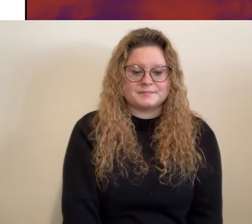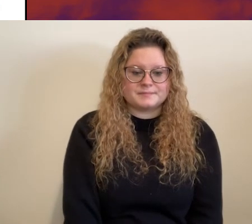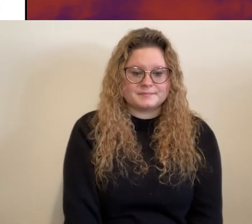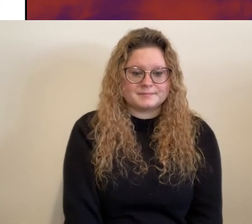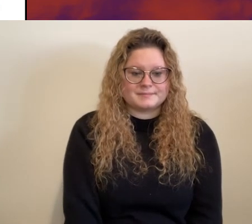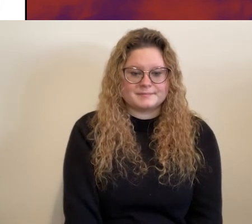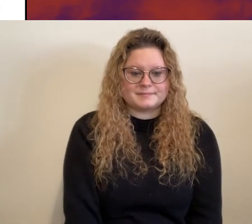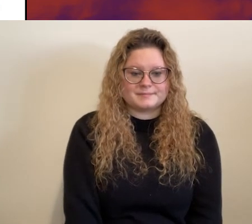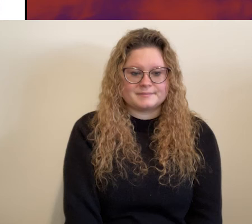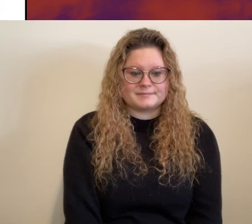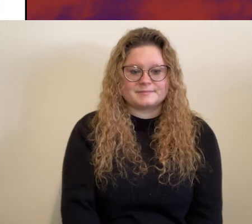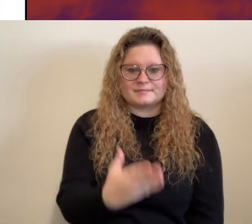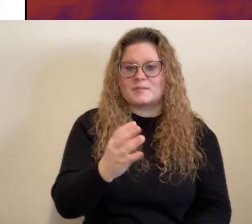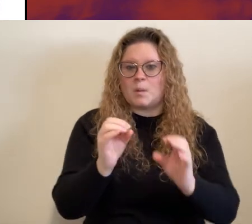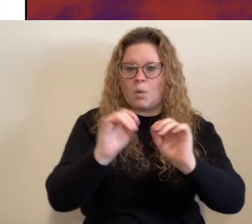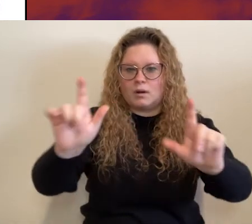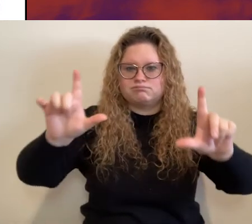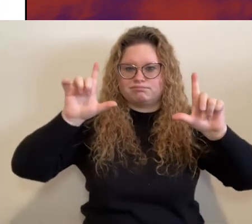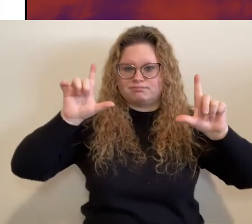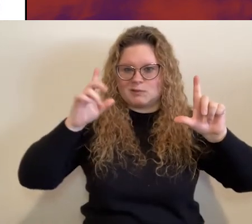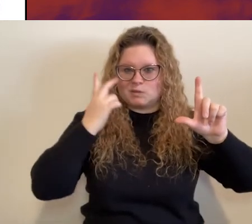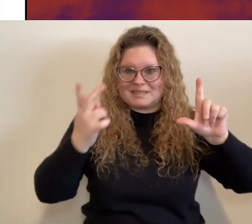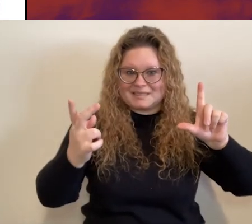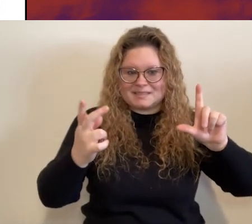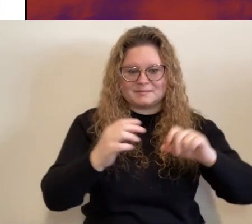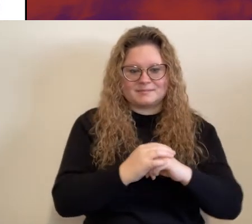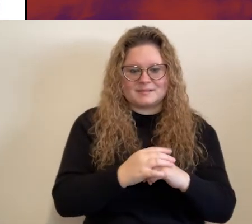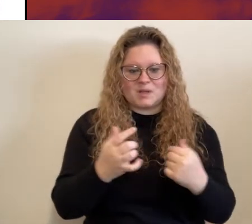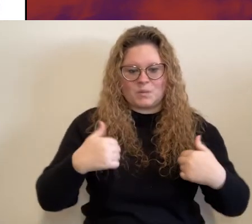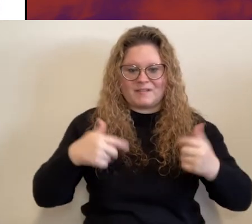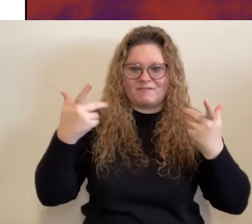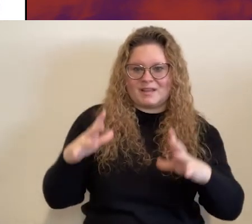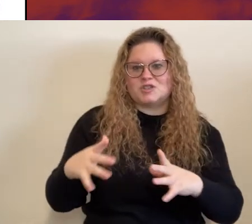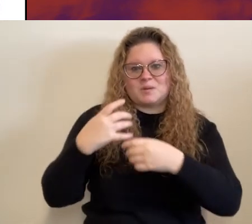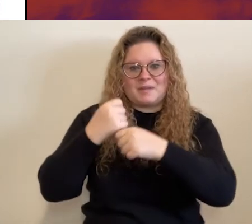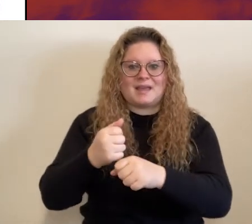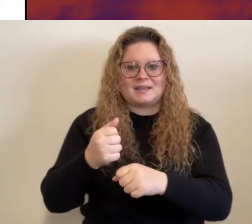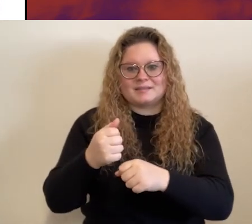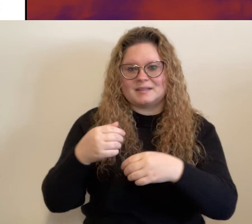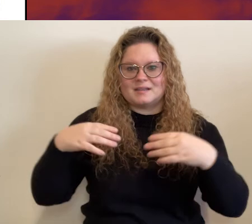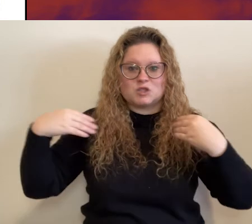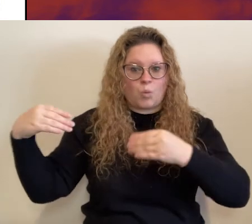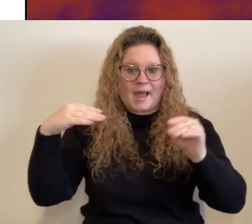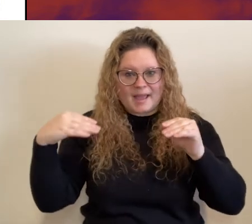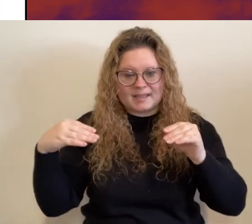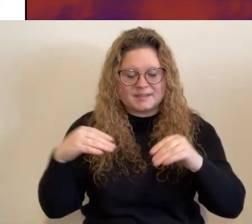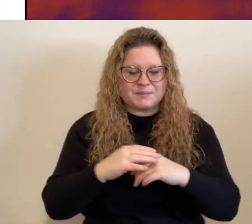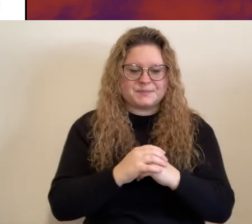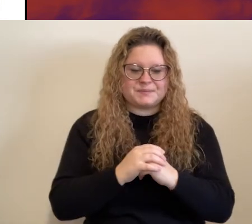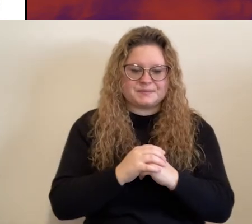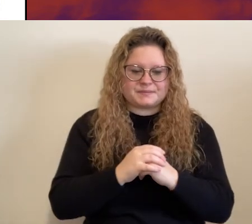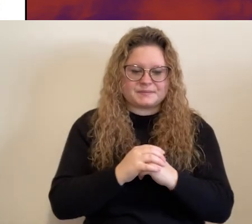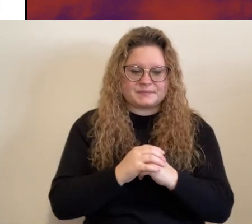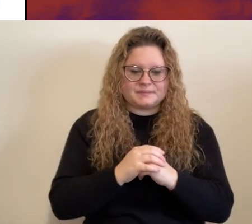more close up. So we're designing some swag, and there's so much that you can do